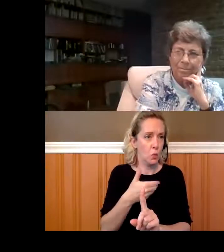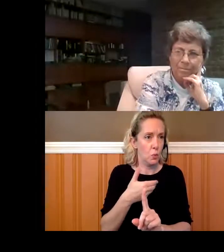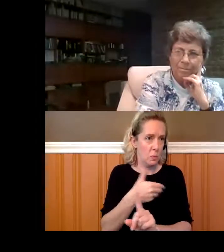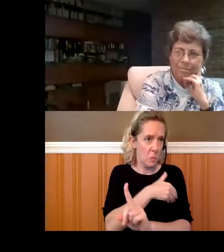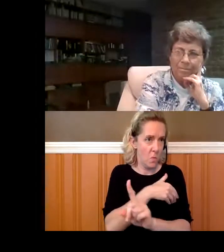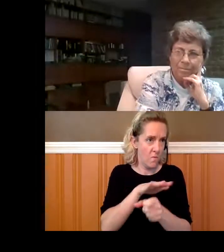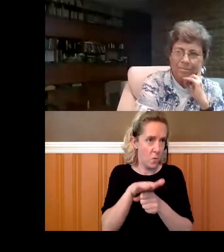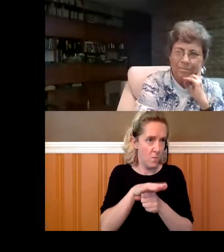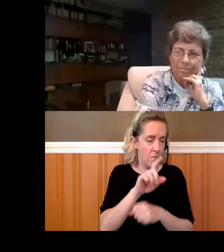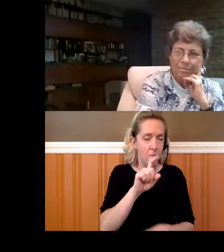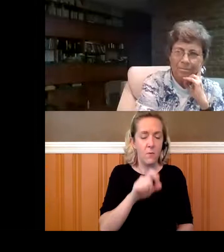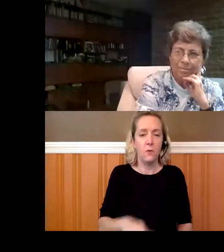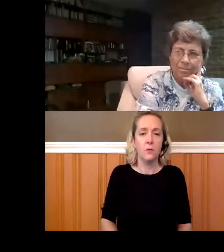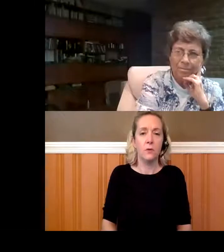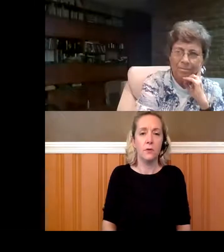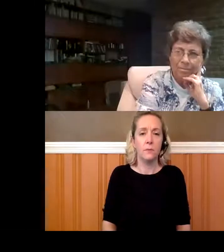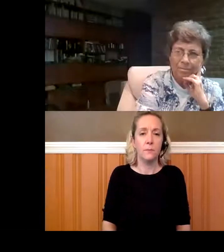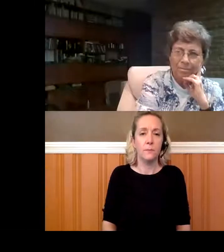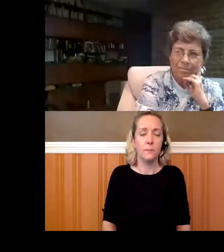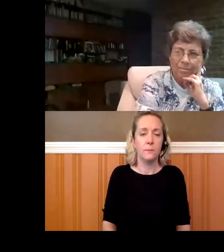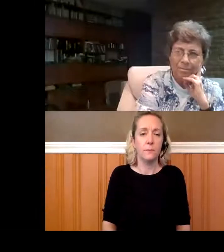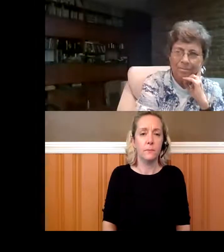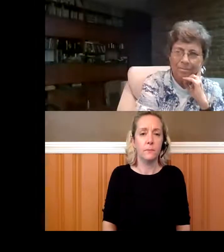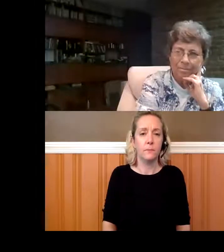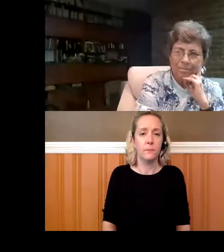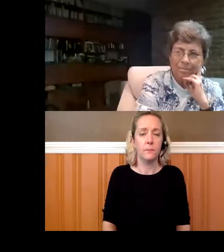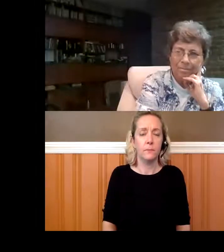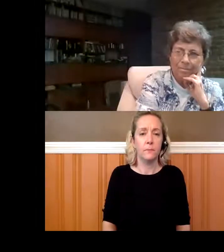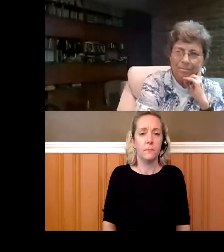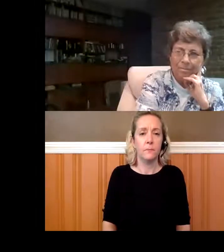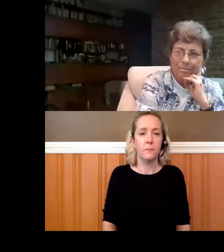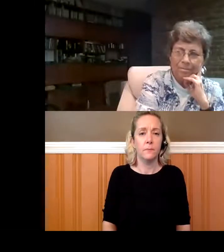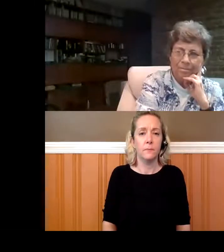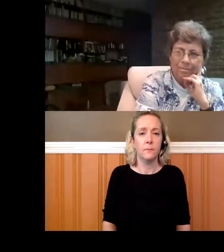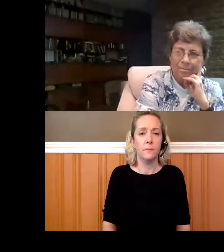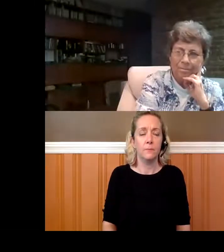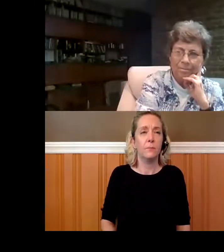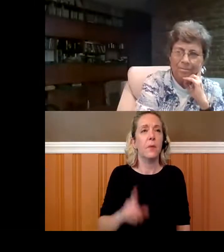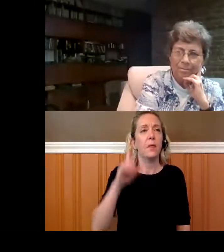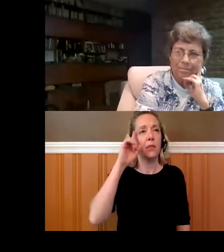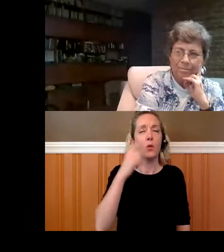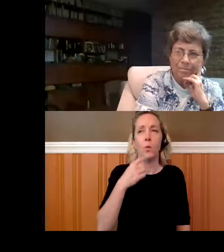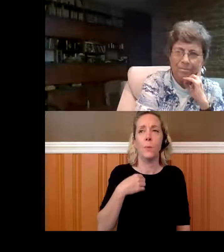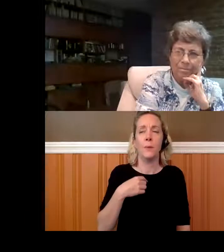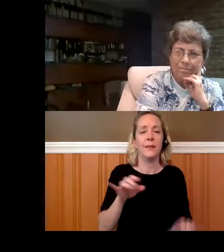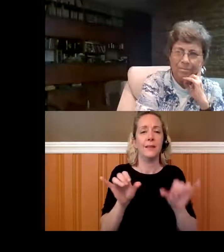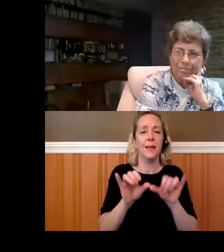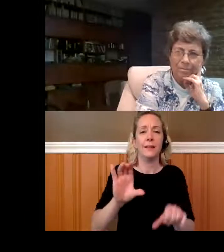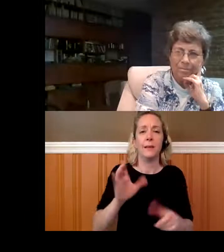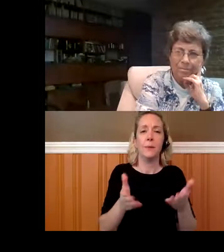up and down. Do you? 2 of these, please. I thought she said size C, but I must be